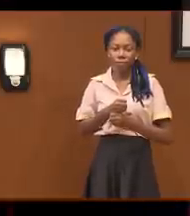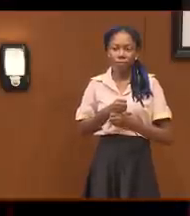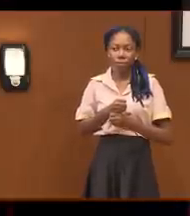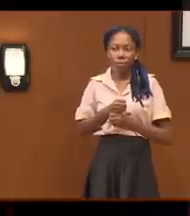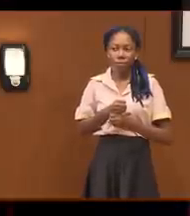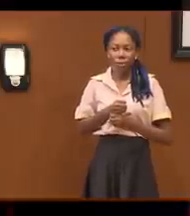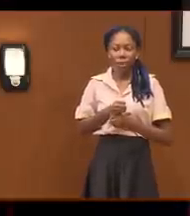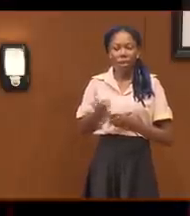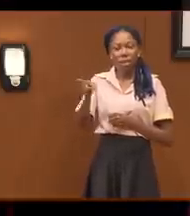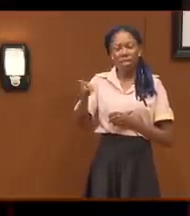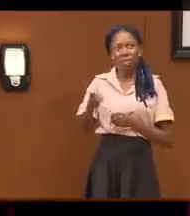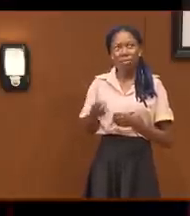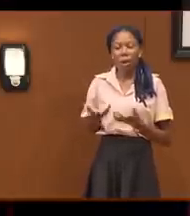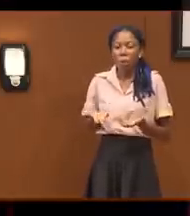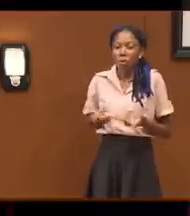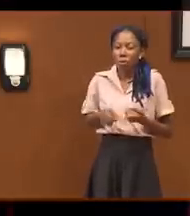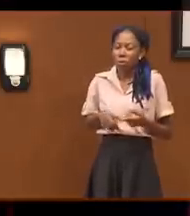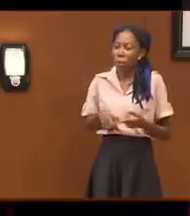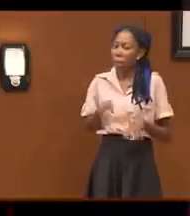I supposed to have balancing